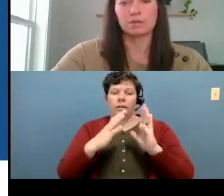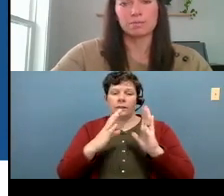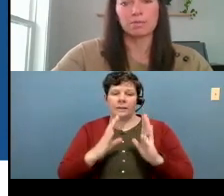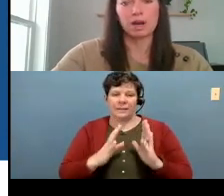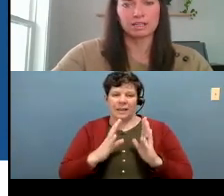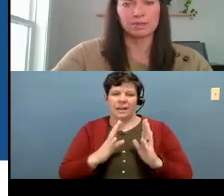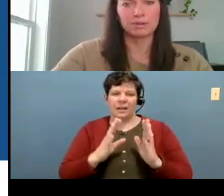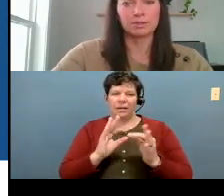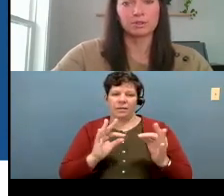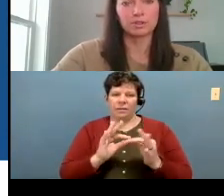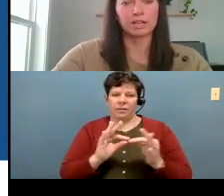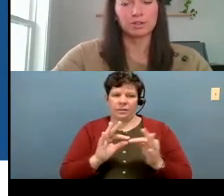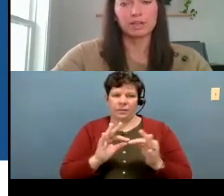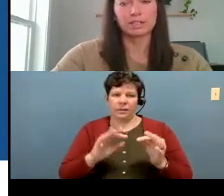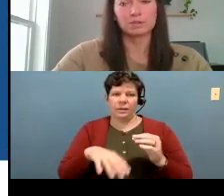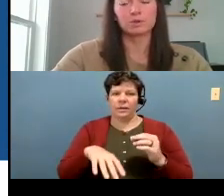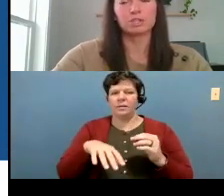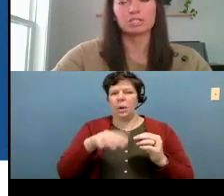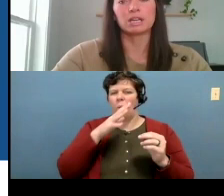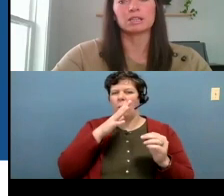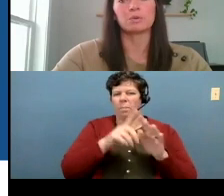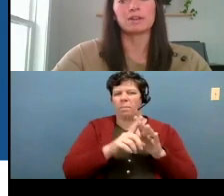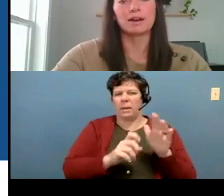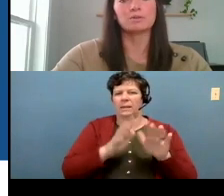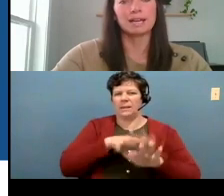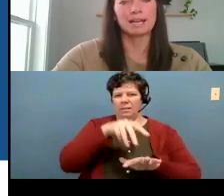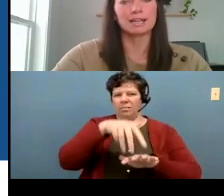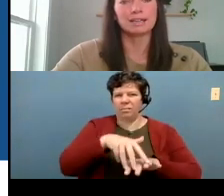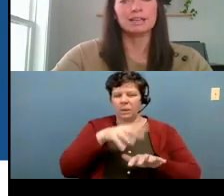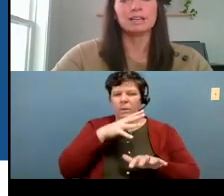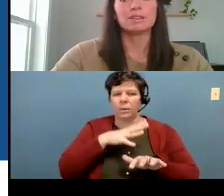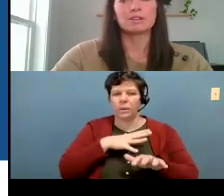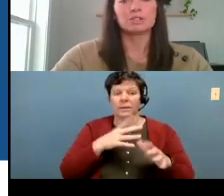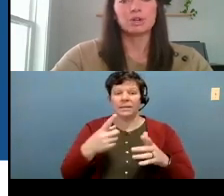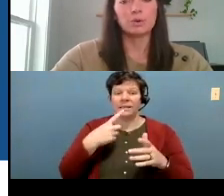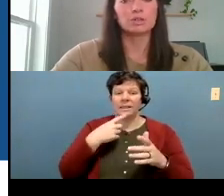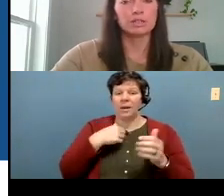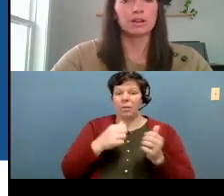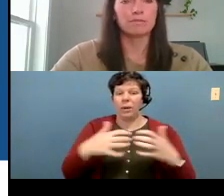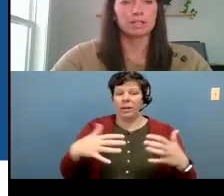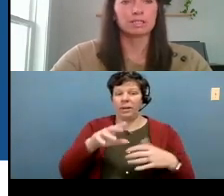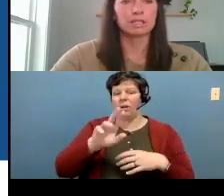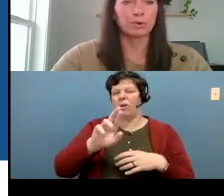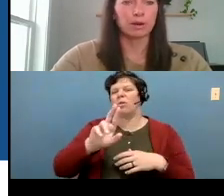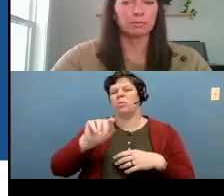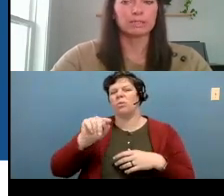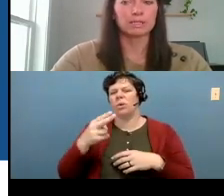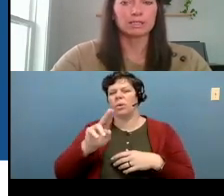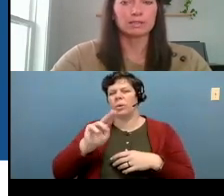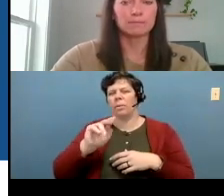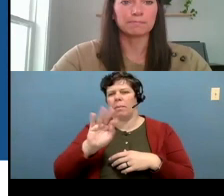on MMIW, during that testimony, she stated that without data, there is no clear evidence that a